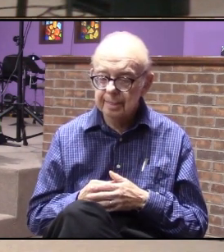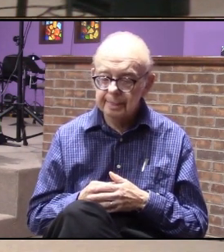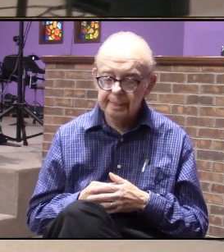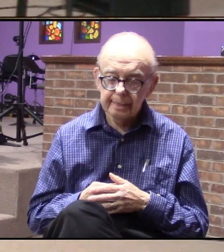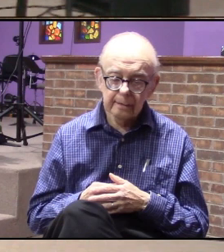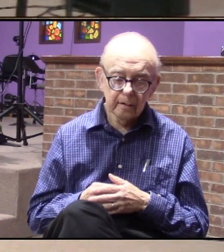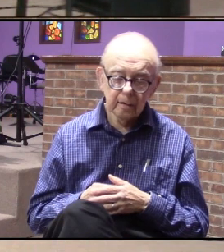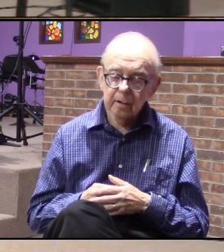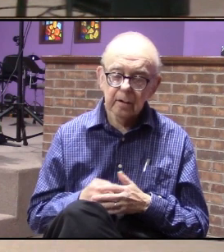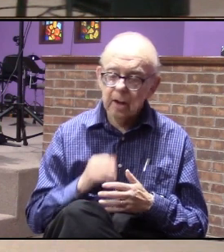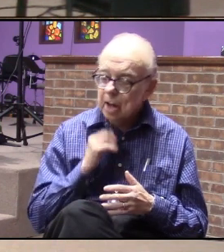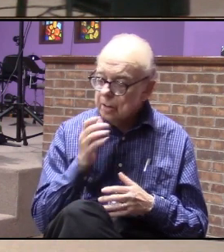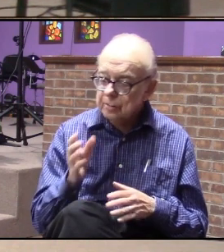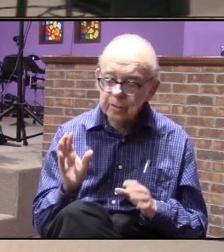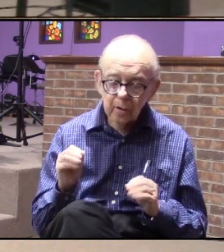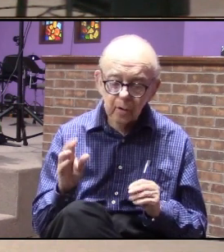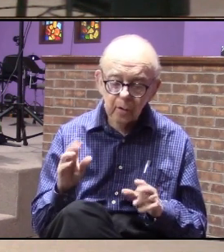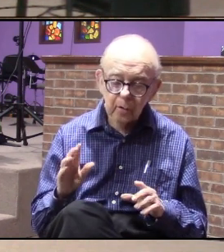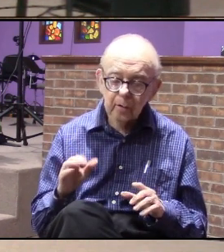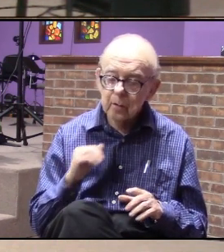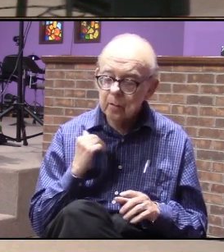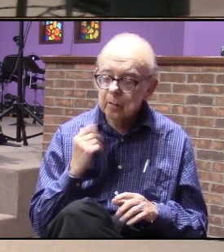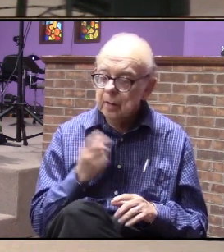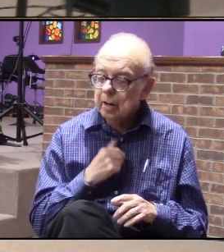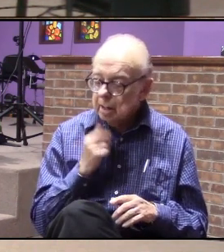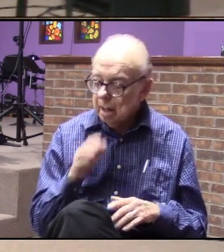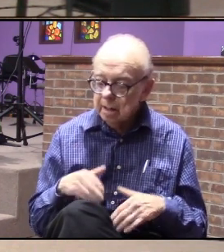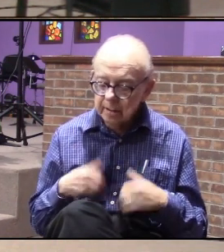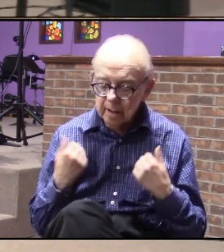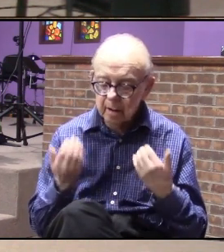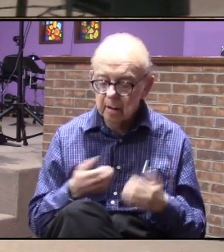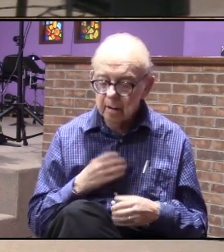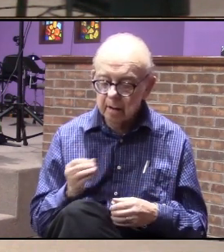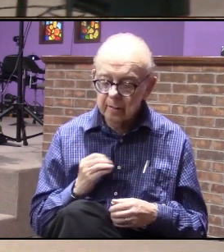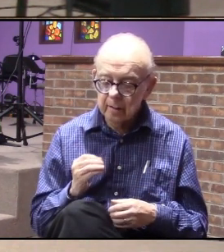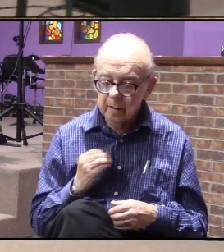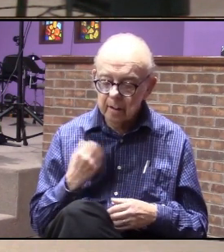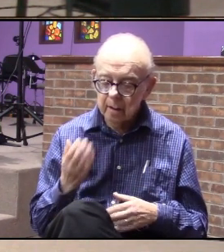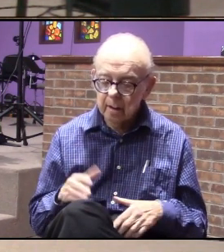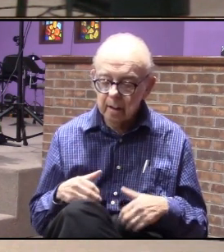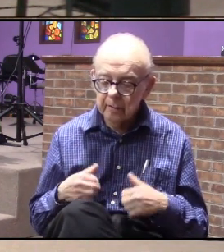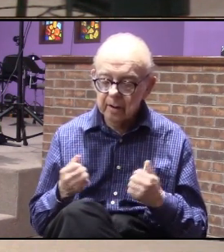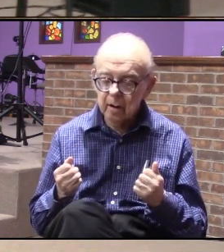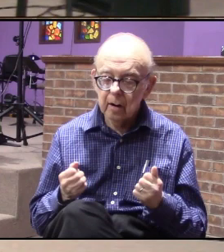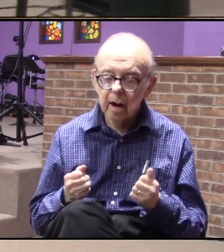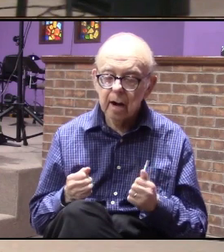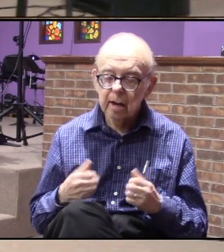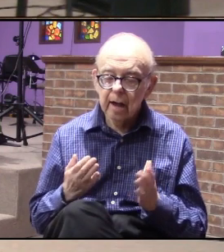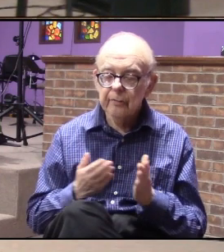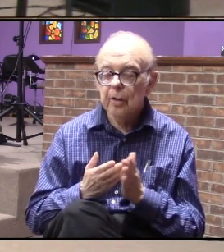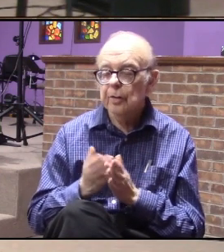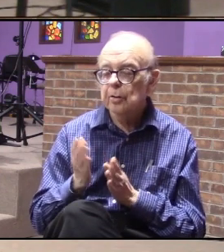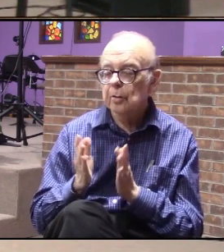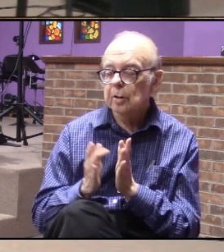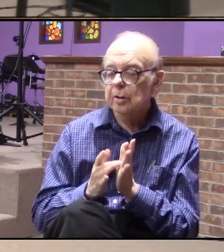No, we're not living our own life. We're living our life through him.